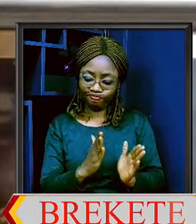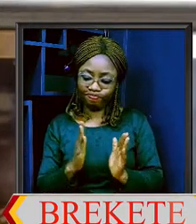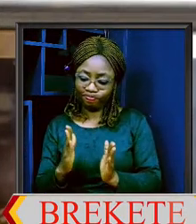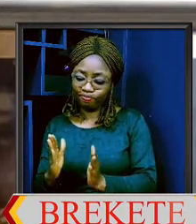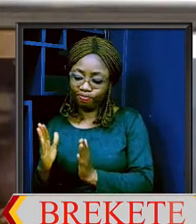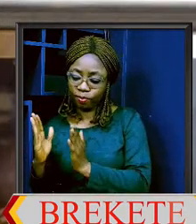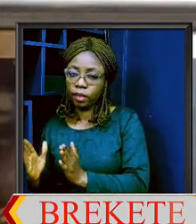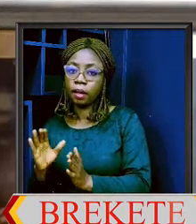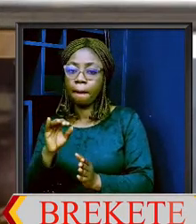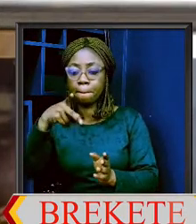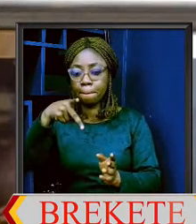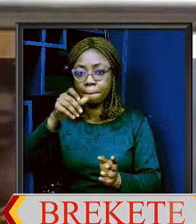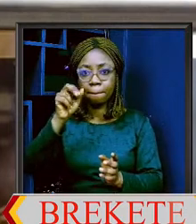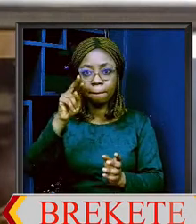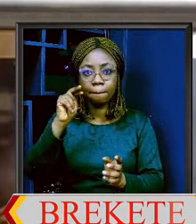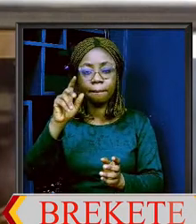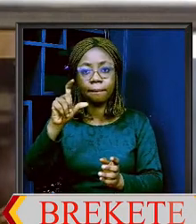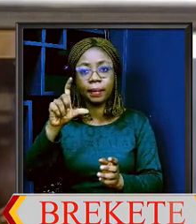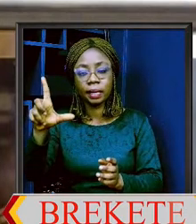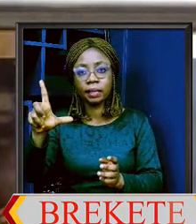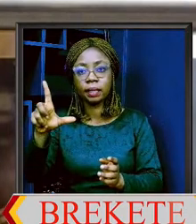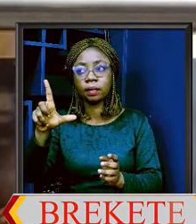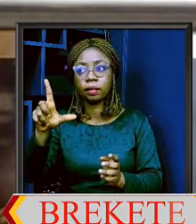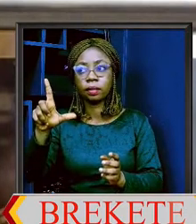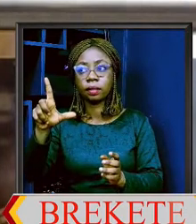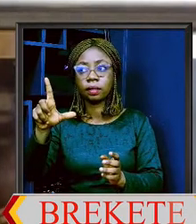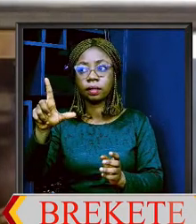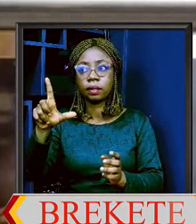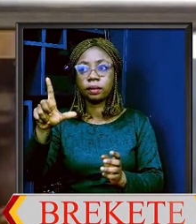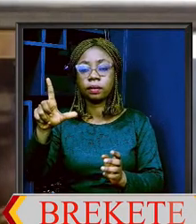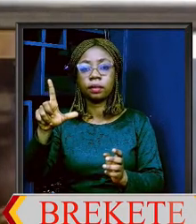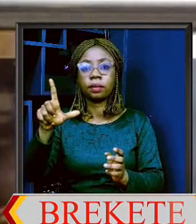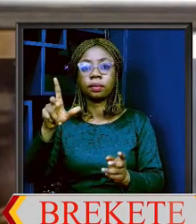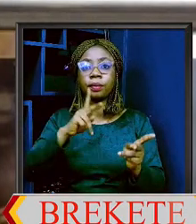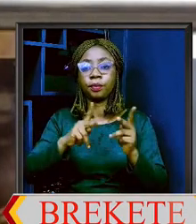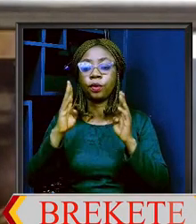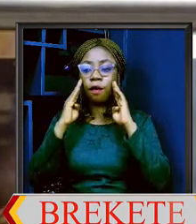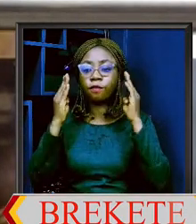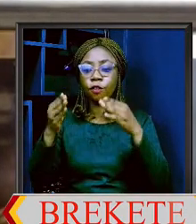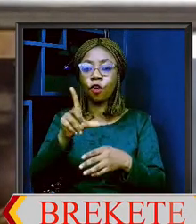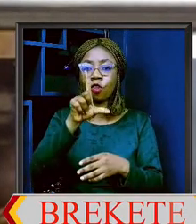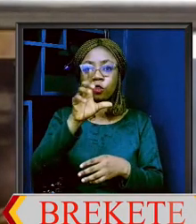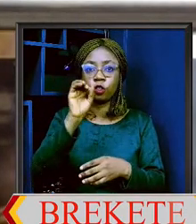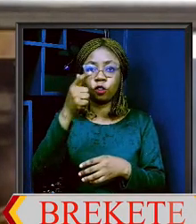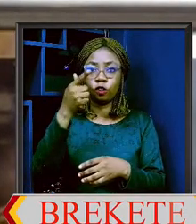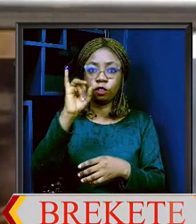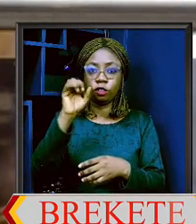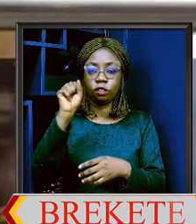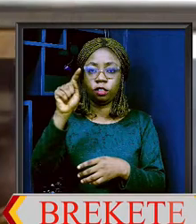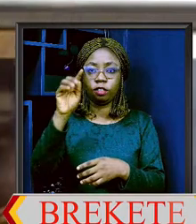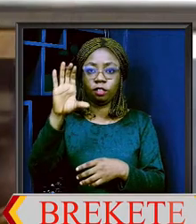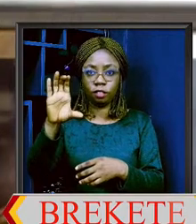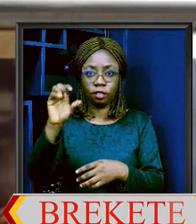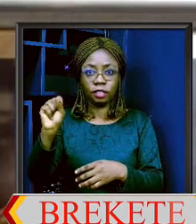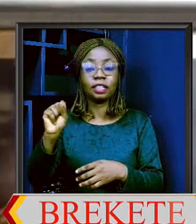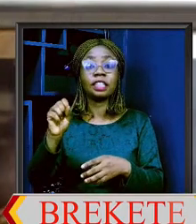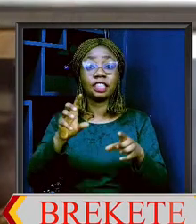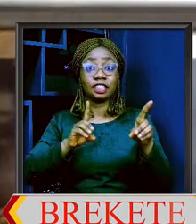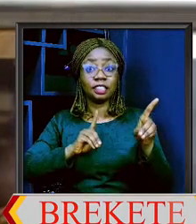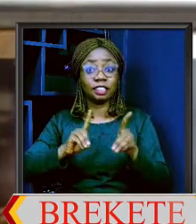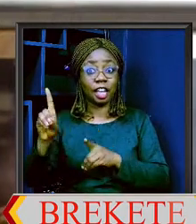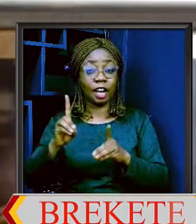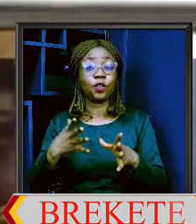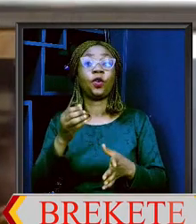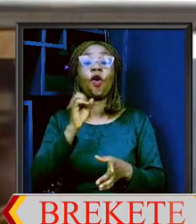panel which one is DLS uh in charge of logistics and Supply he is the one in charge of the house the director Logistics and